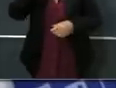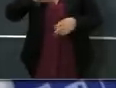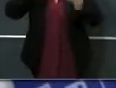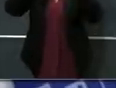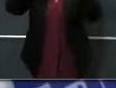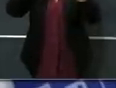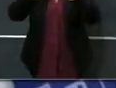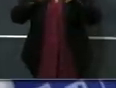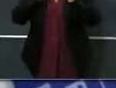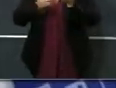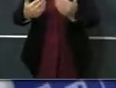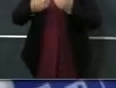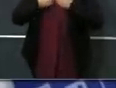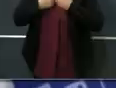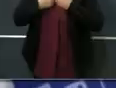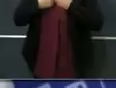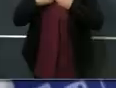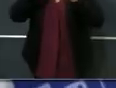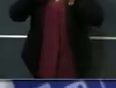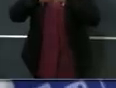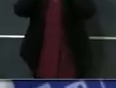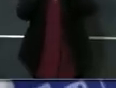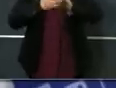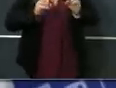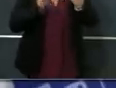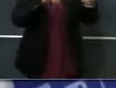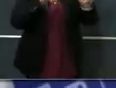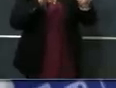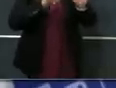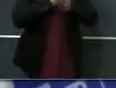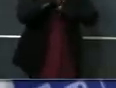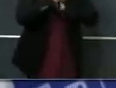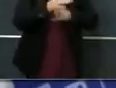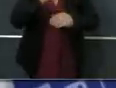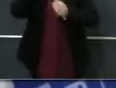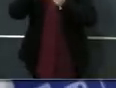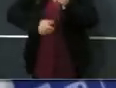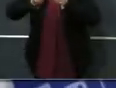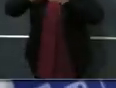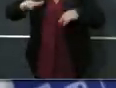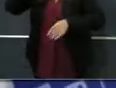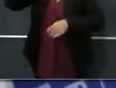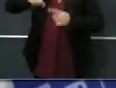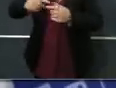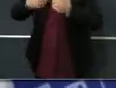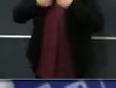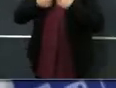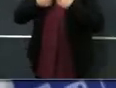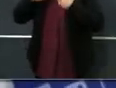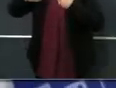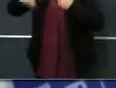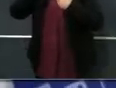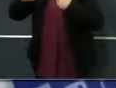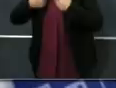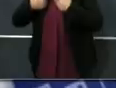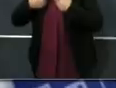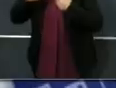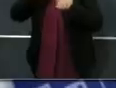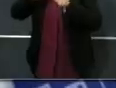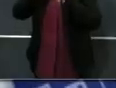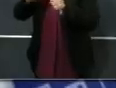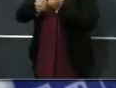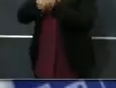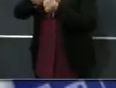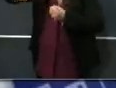opportunity. And so our mission will not end until every child in California has what they need to continue learning while physically